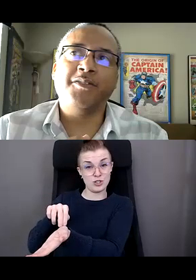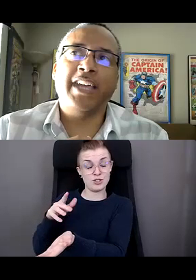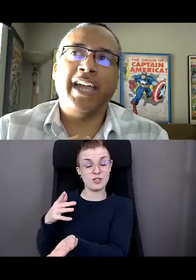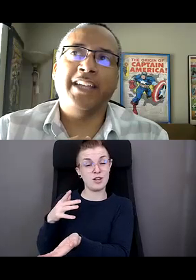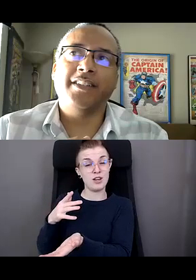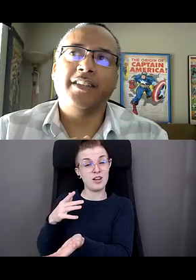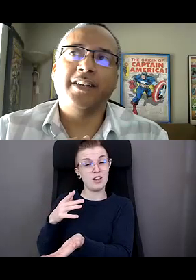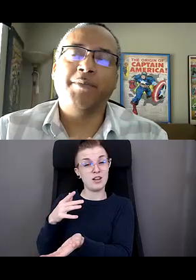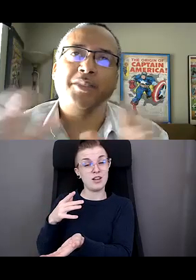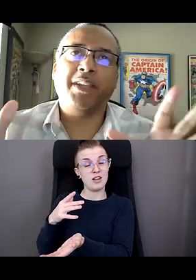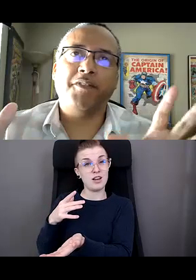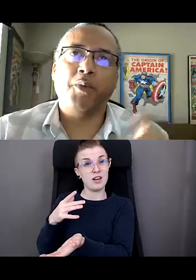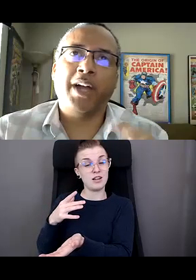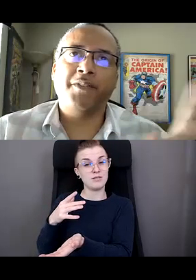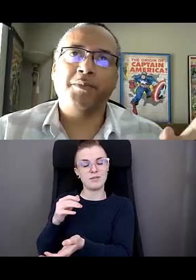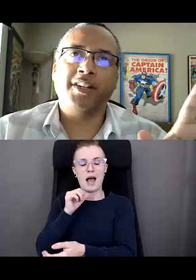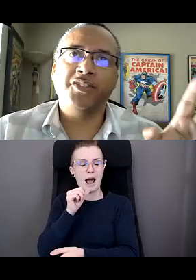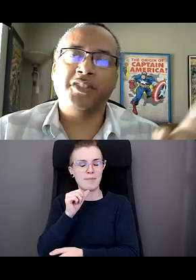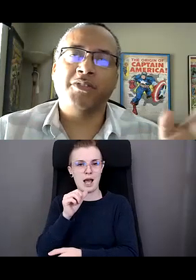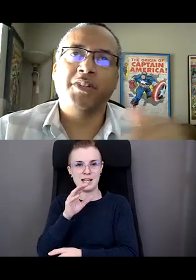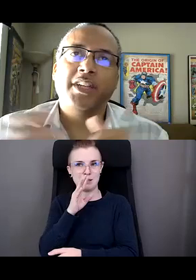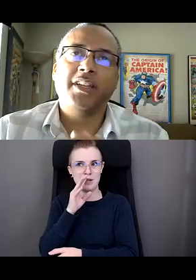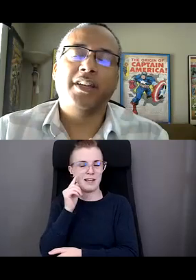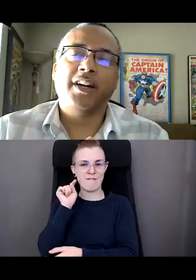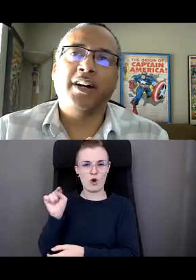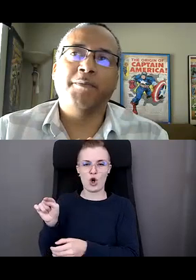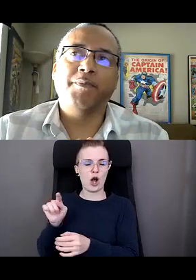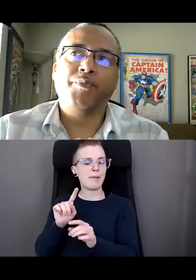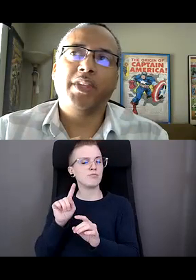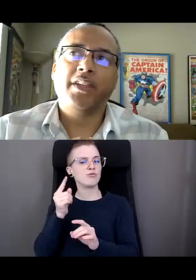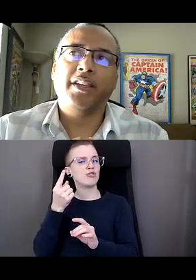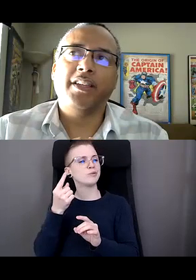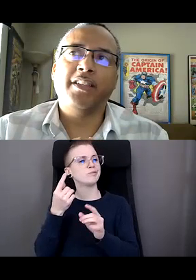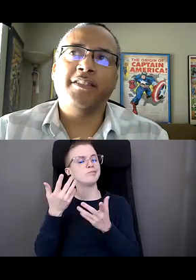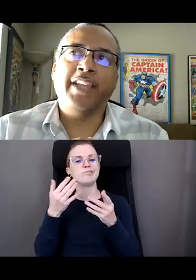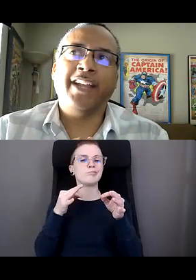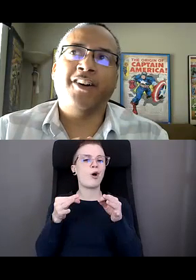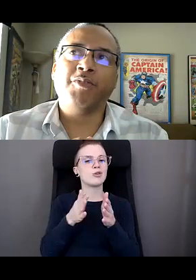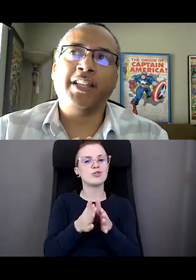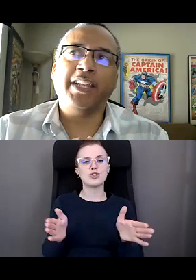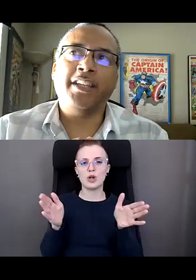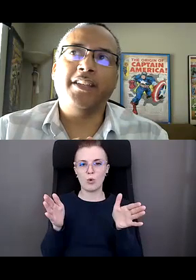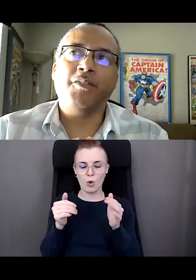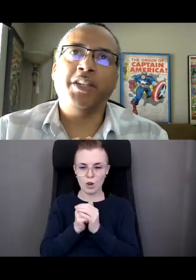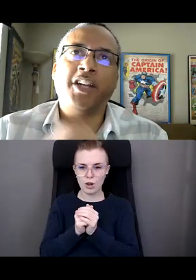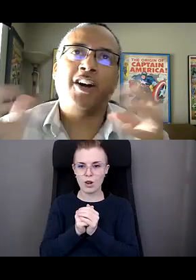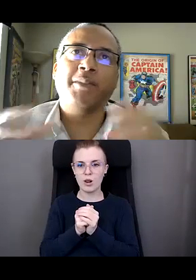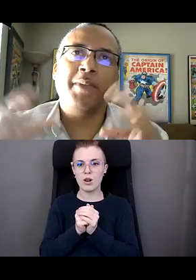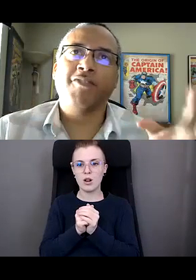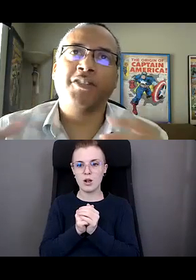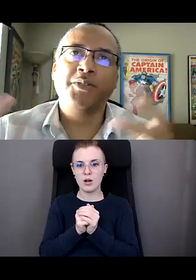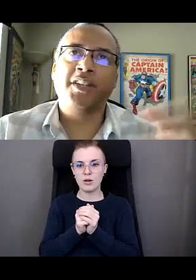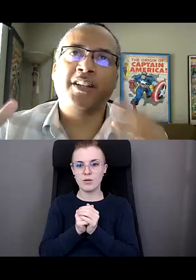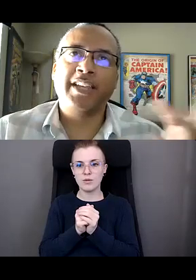tell you that I'm not speaking for my wife. I'm talking in general. they don't really, when you call